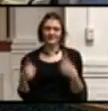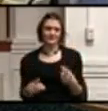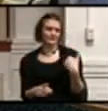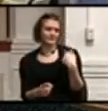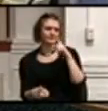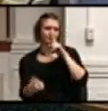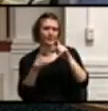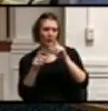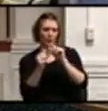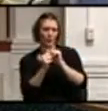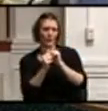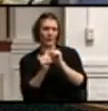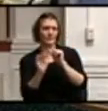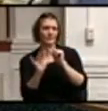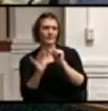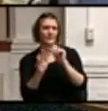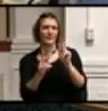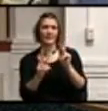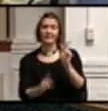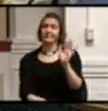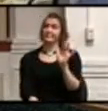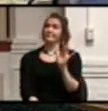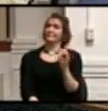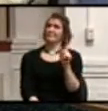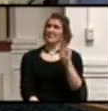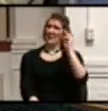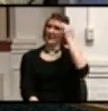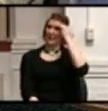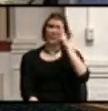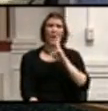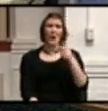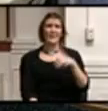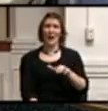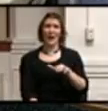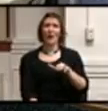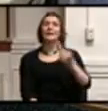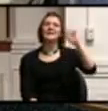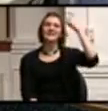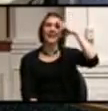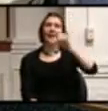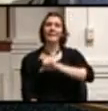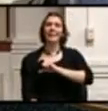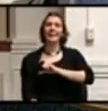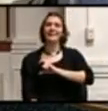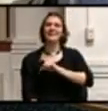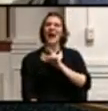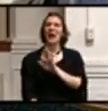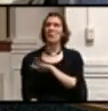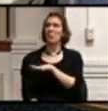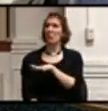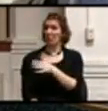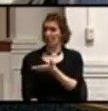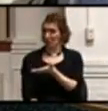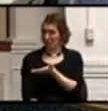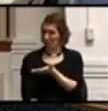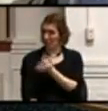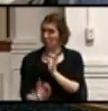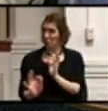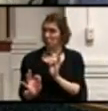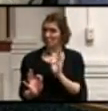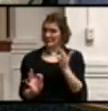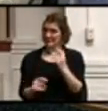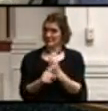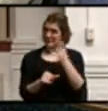conversation with some folks up in, I think it's Montpelier, Waterbury, with the state police, just to confirm with them that they